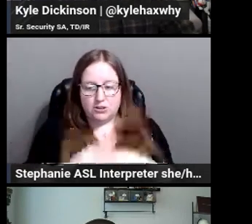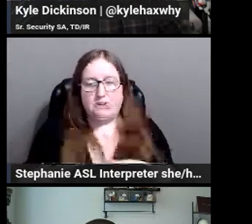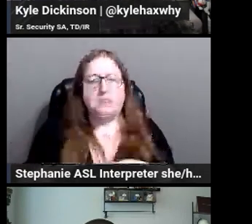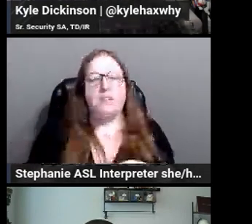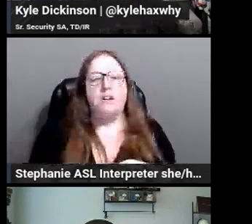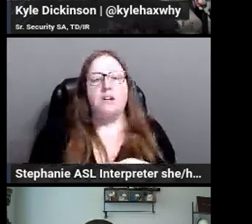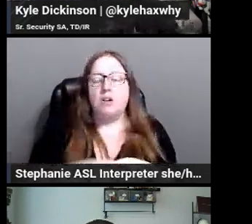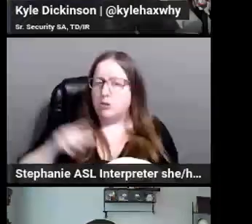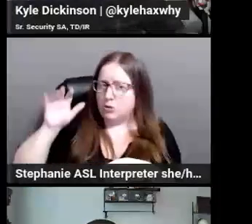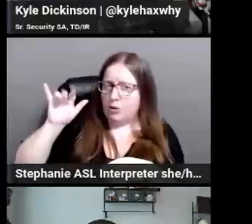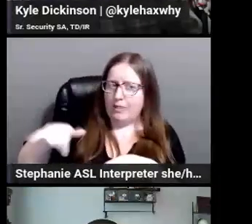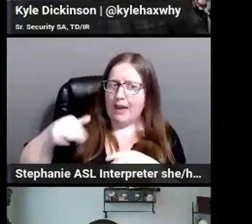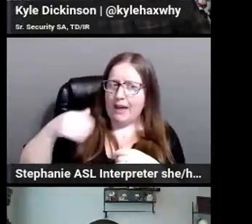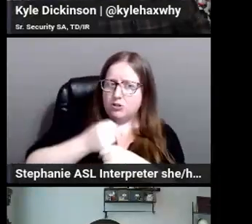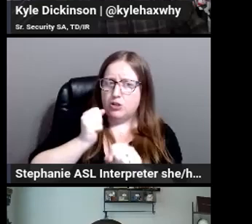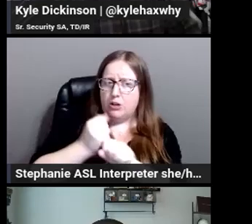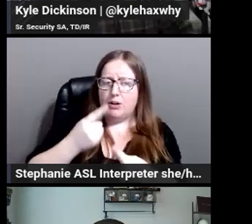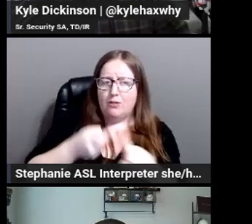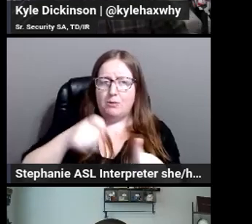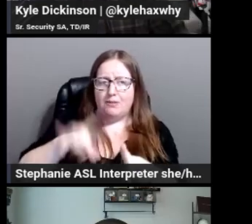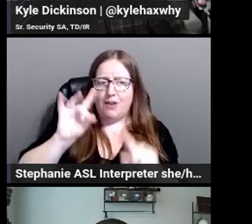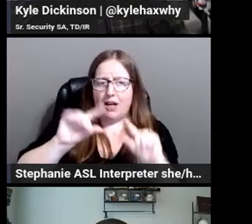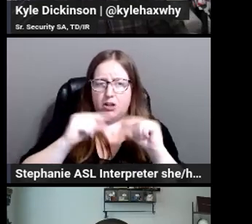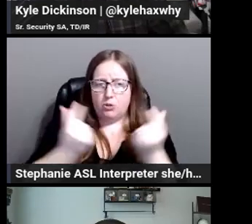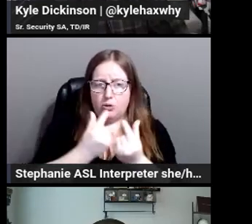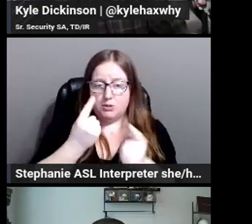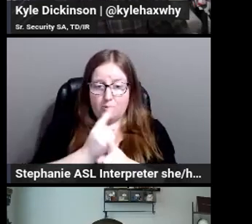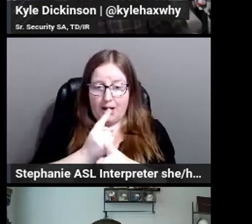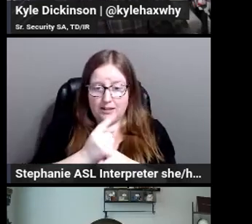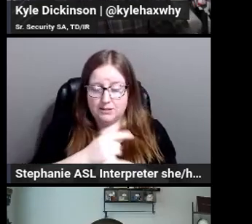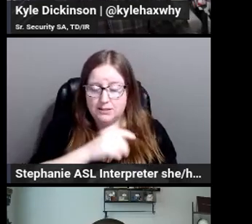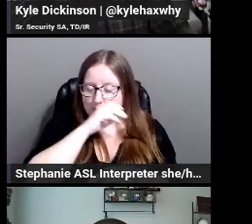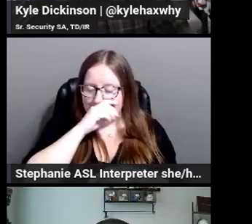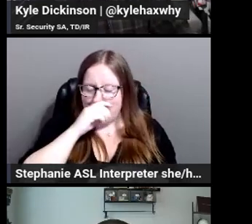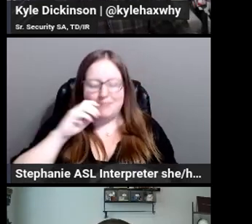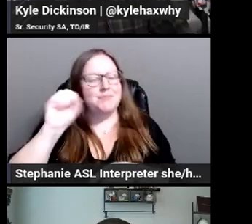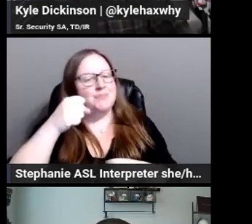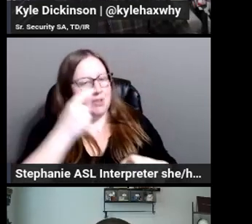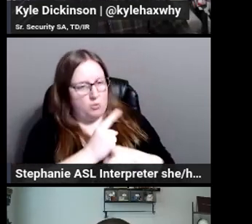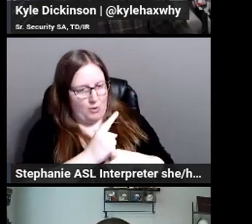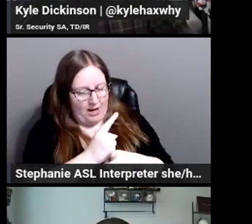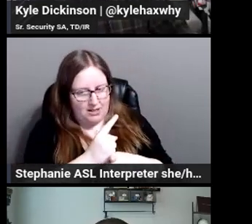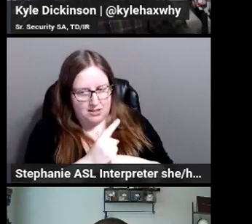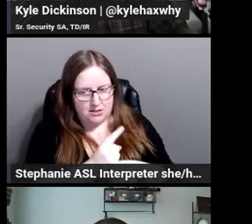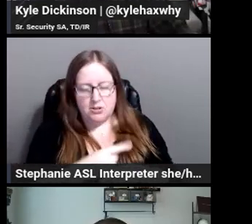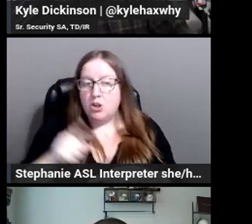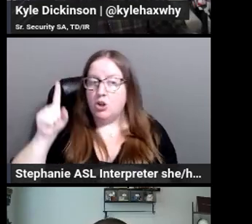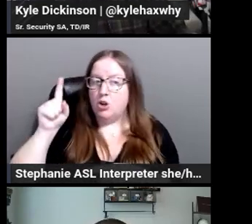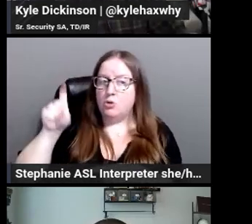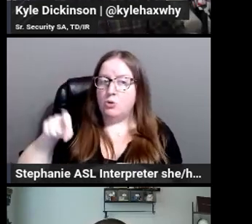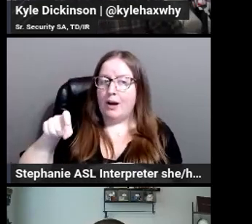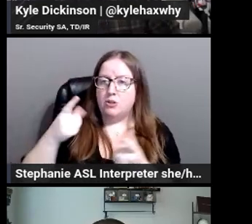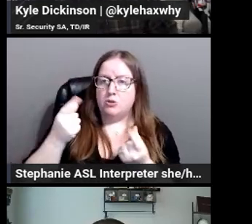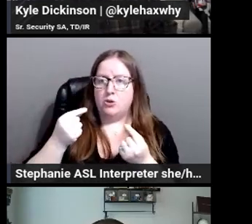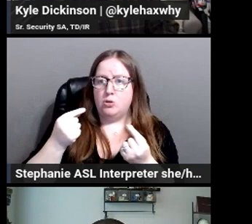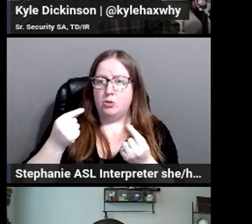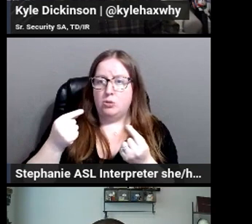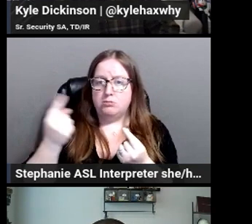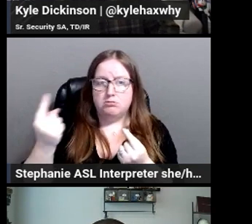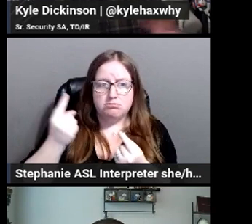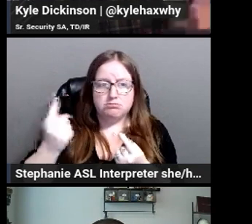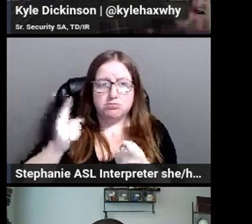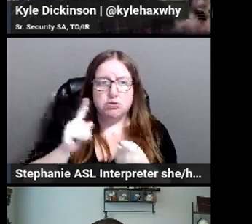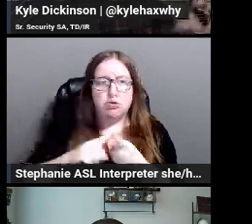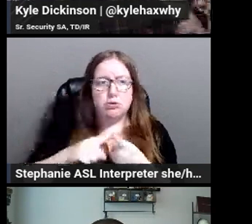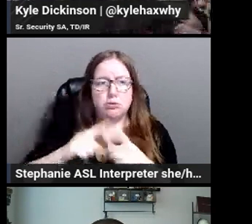visualizations, those are generated from the finding groups, right? Yeah, absolutely. So, and do you need to do anything to